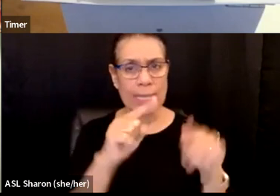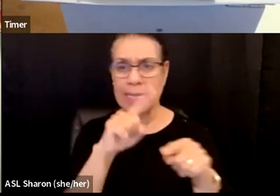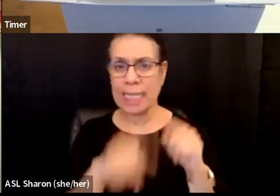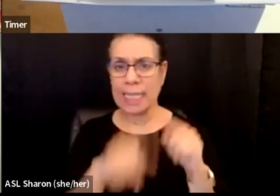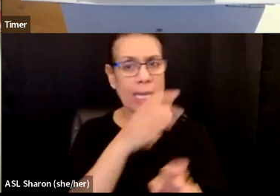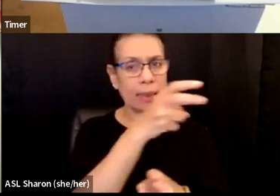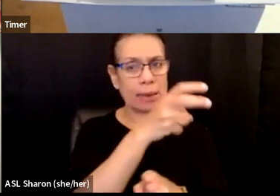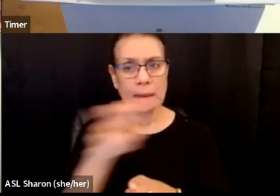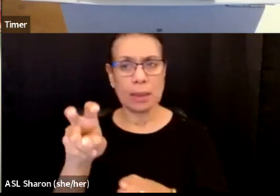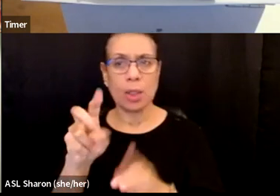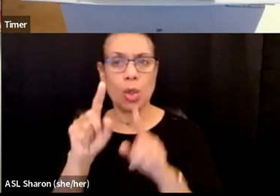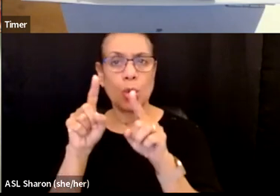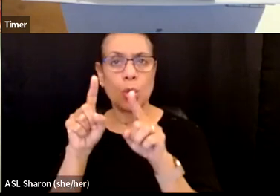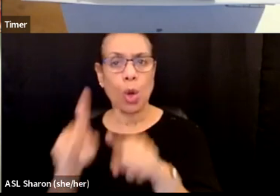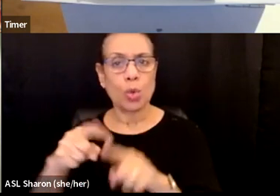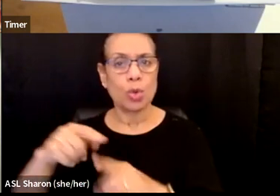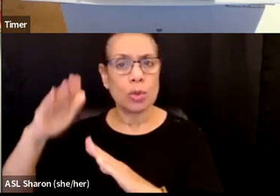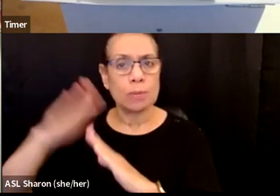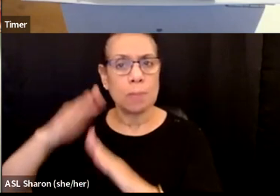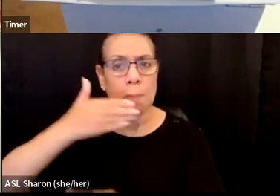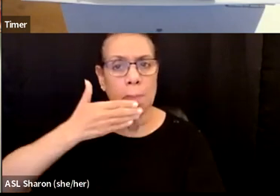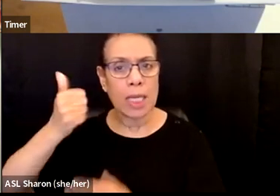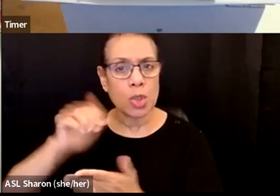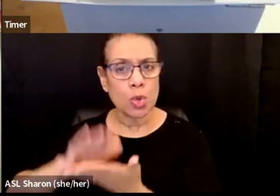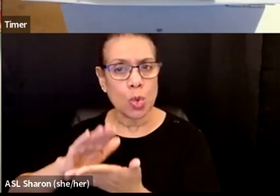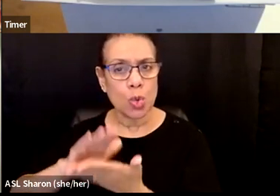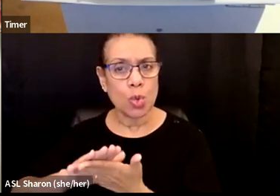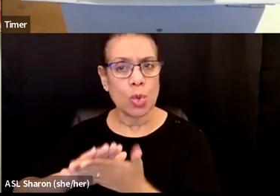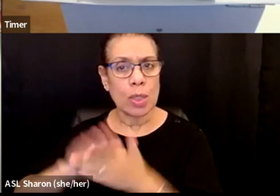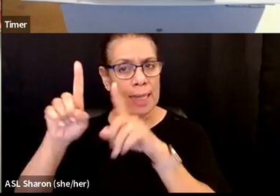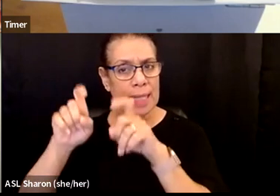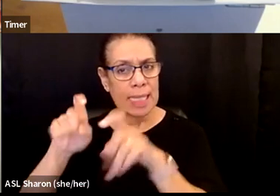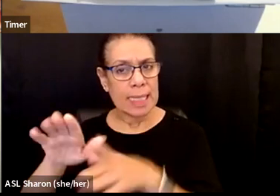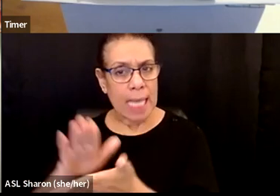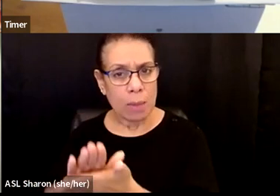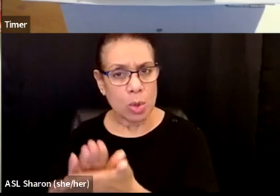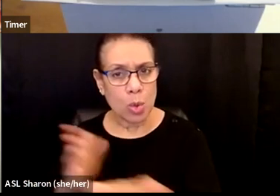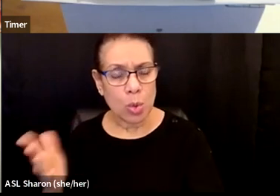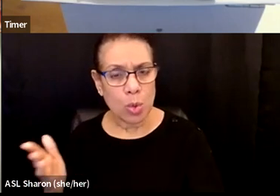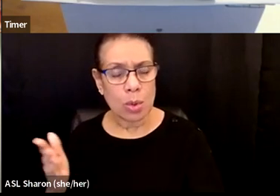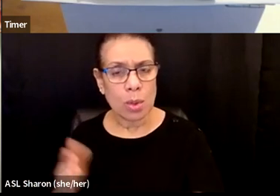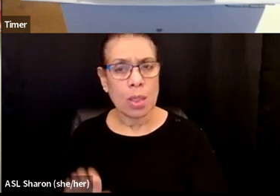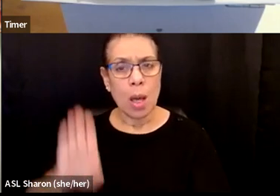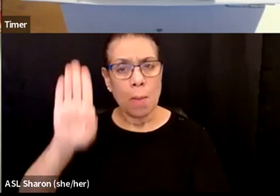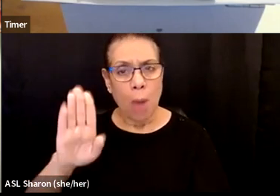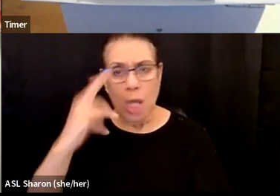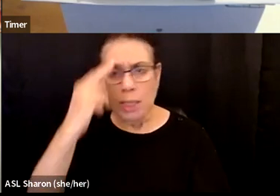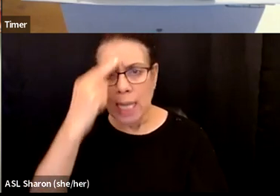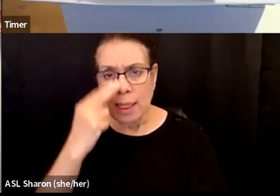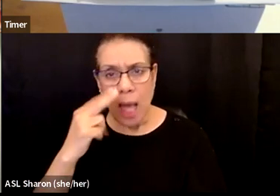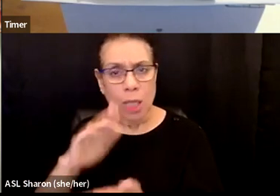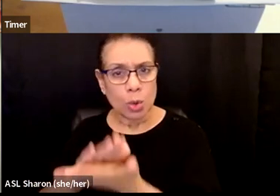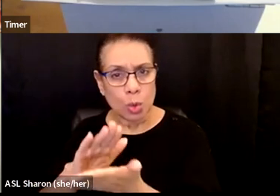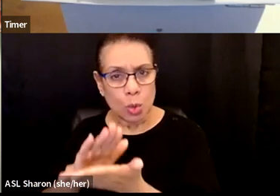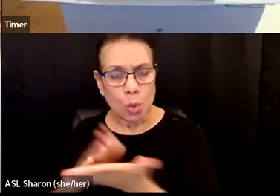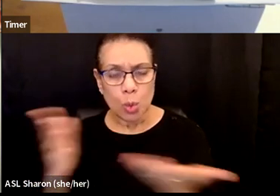to go to the best school the exam school the boston latin school boston latin